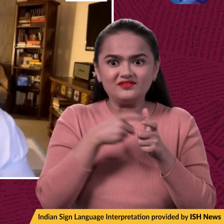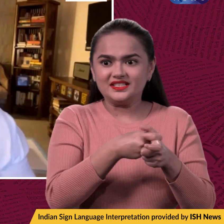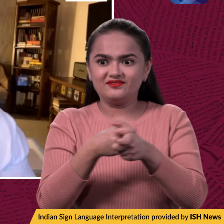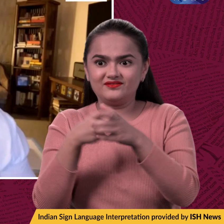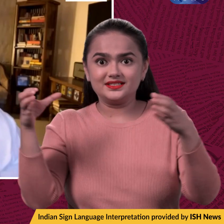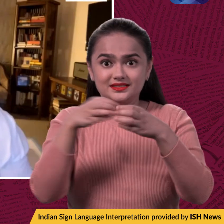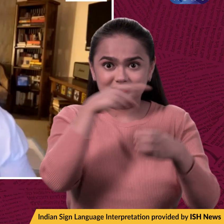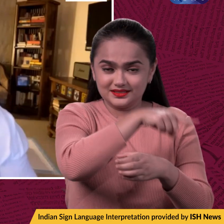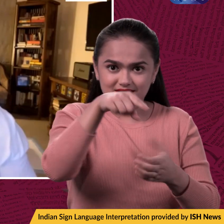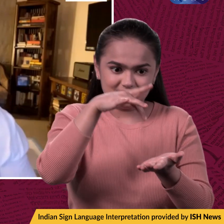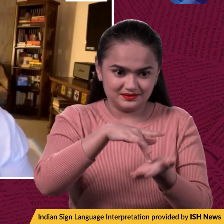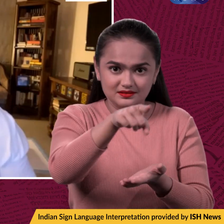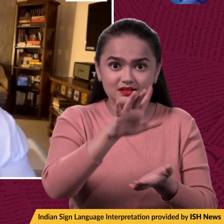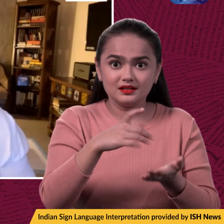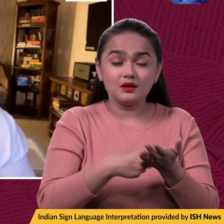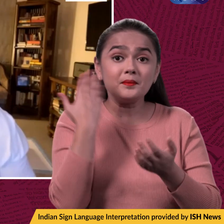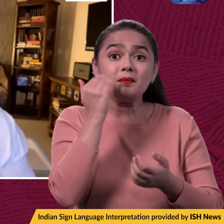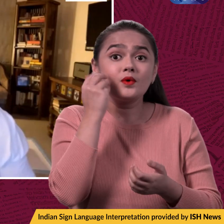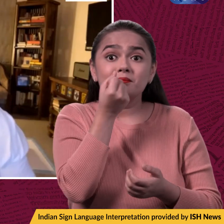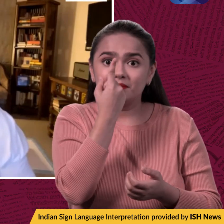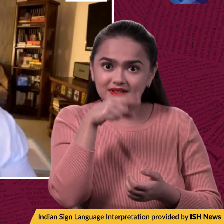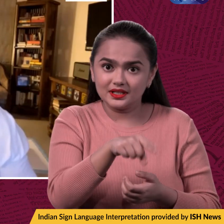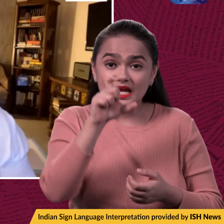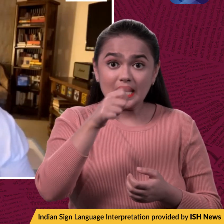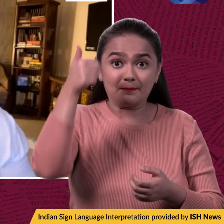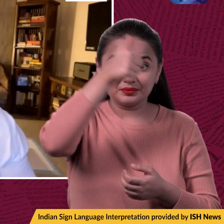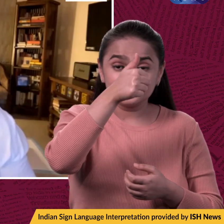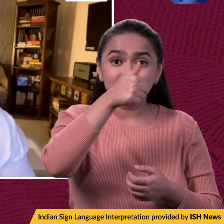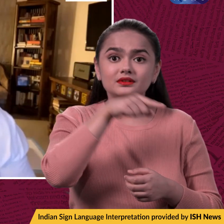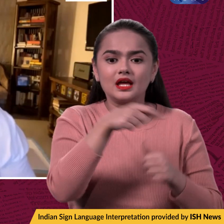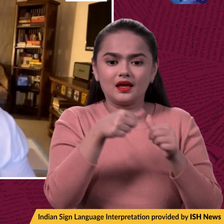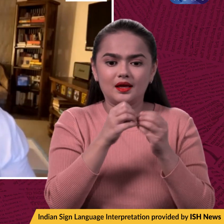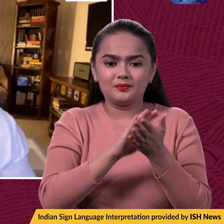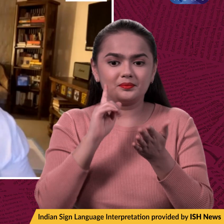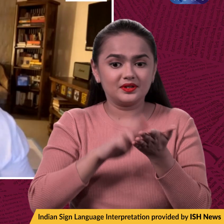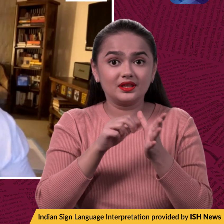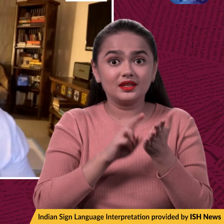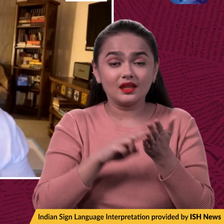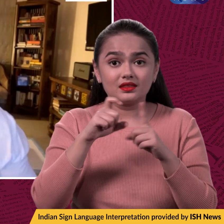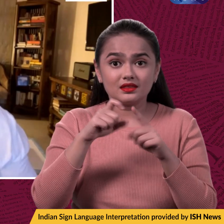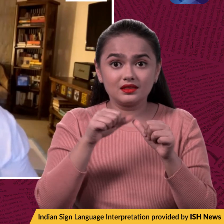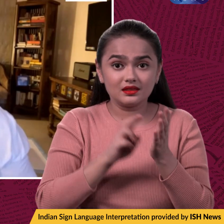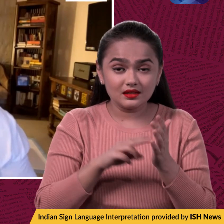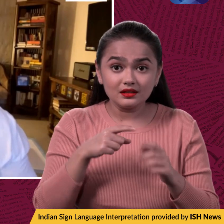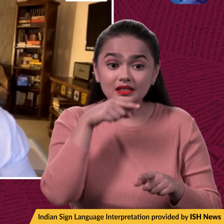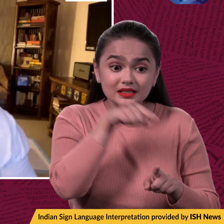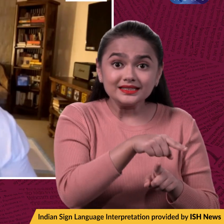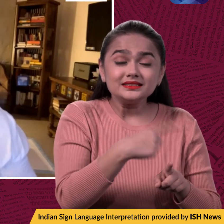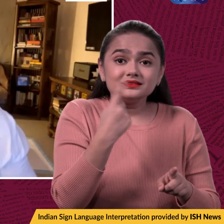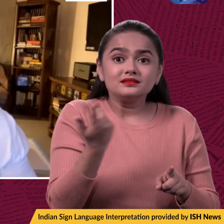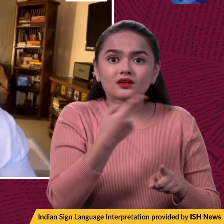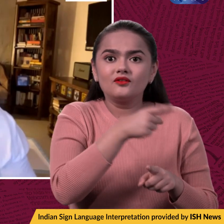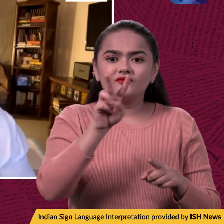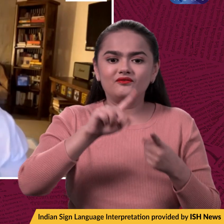distinguished service decorations at Rashtrapati Bhavan on Monday. Group Captain Abhinandan Varthaman, who